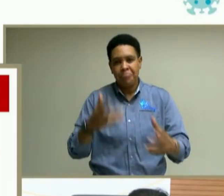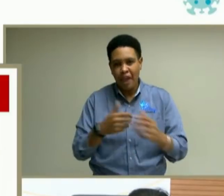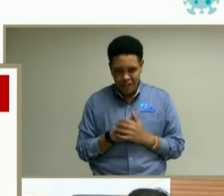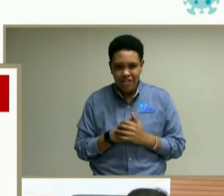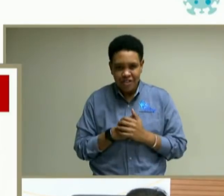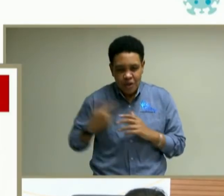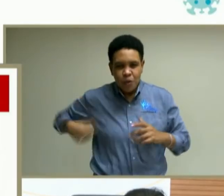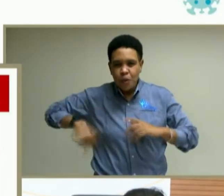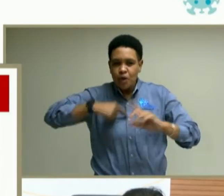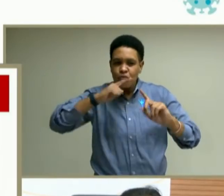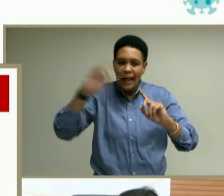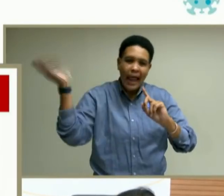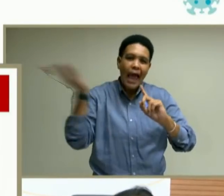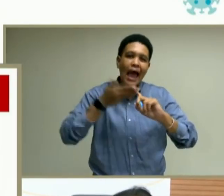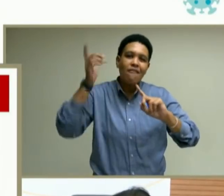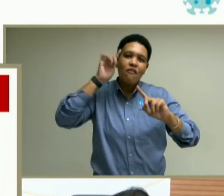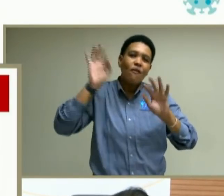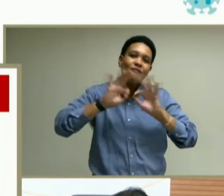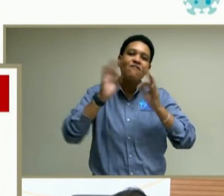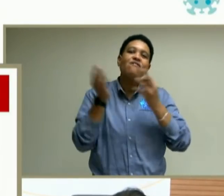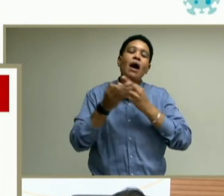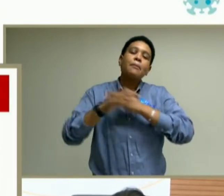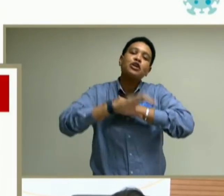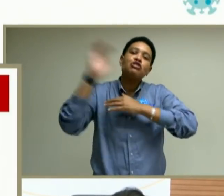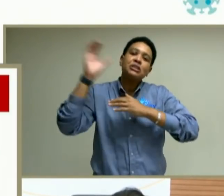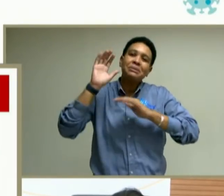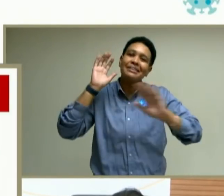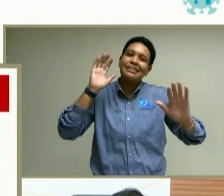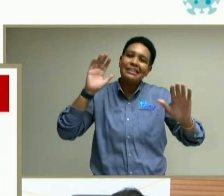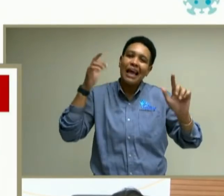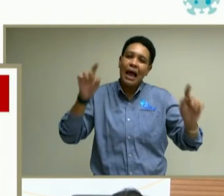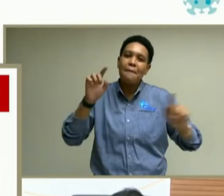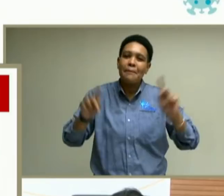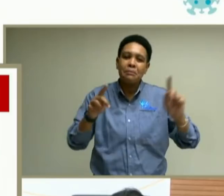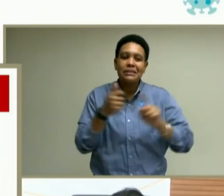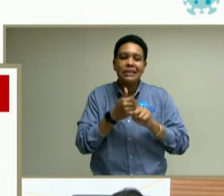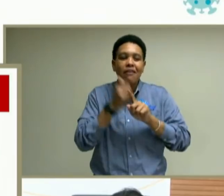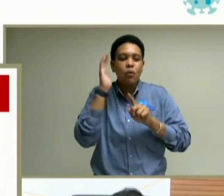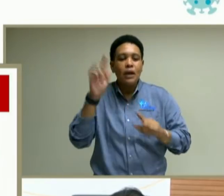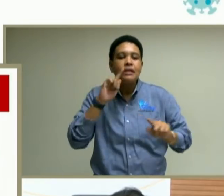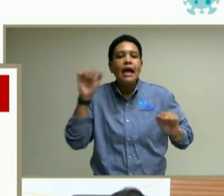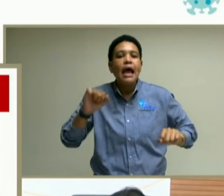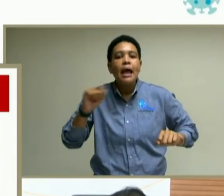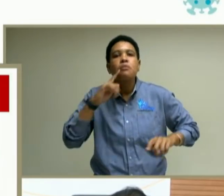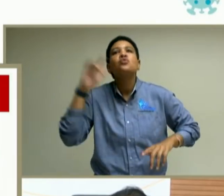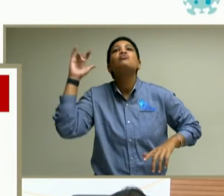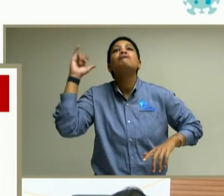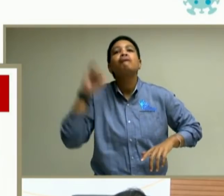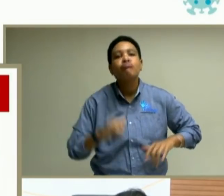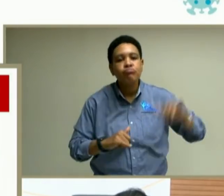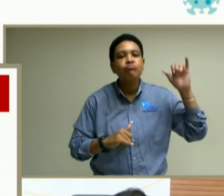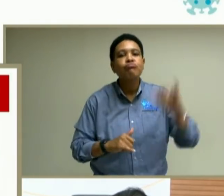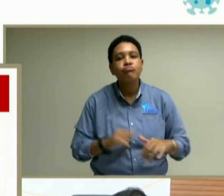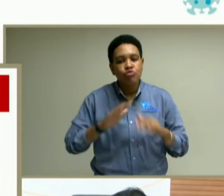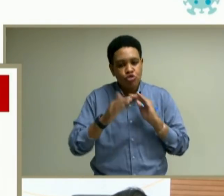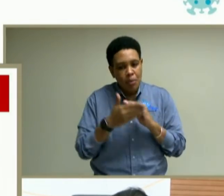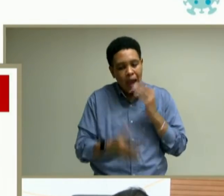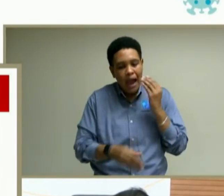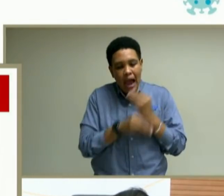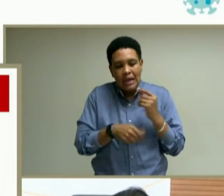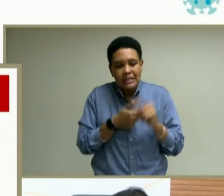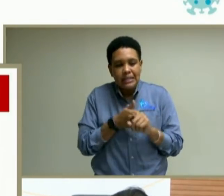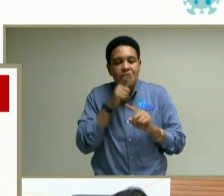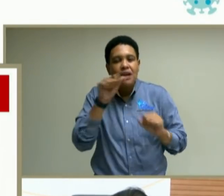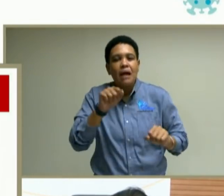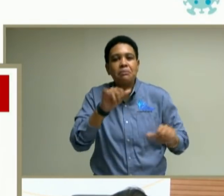are advocating for a family Christmas, that persons will be able to come into country and to be able to